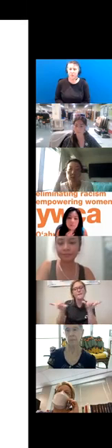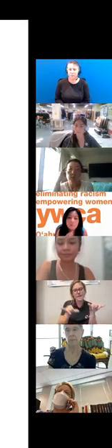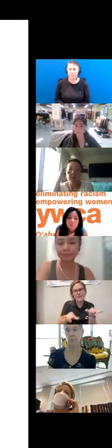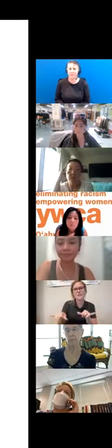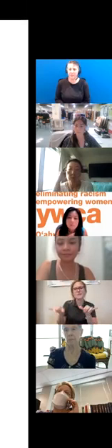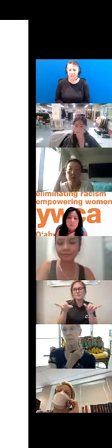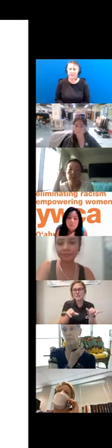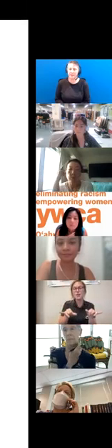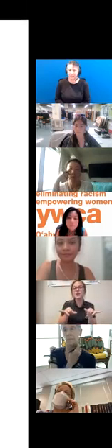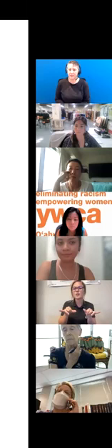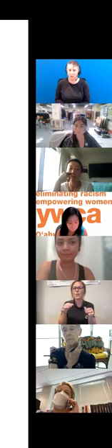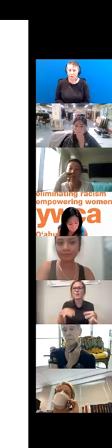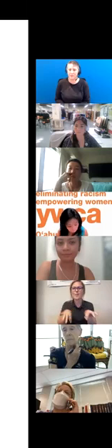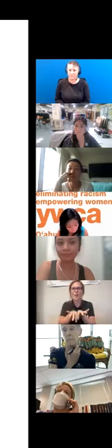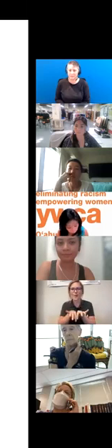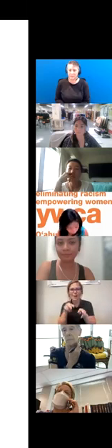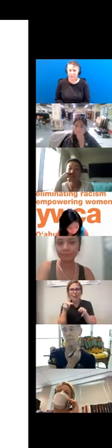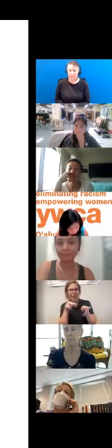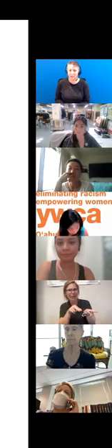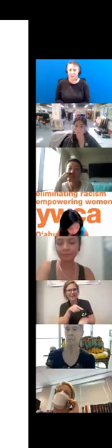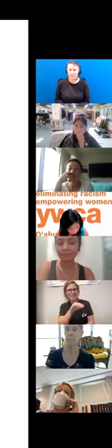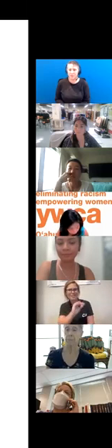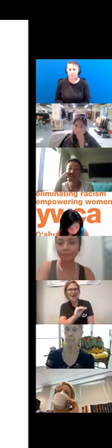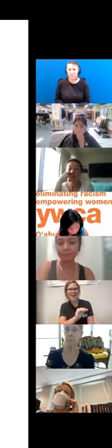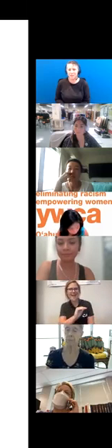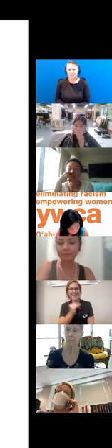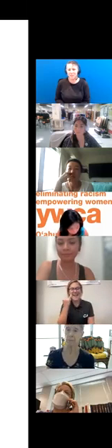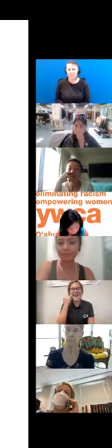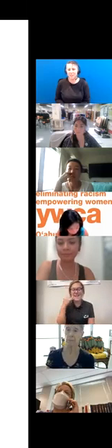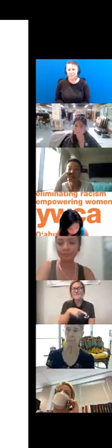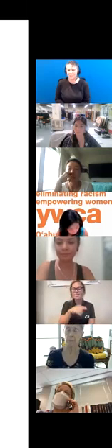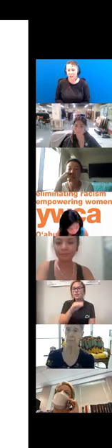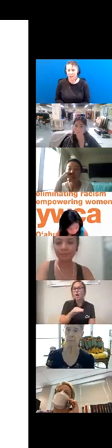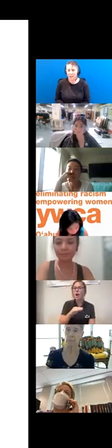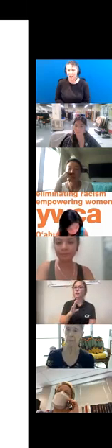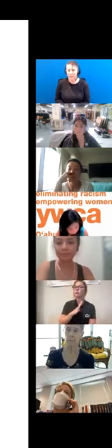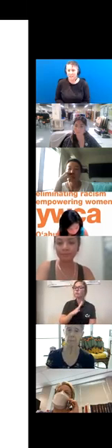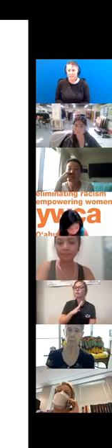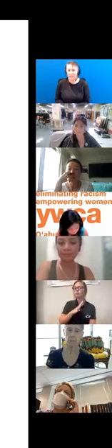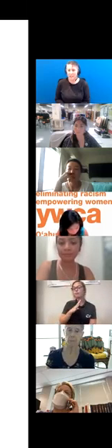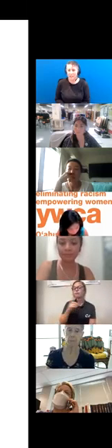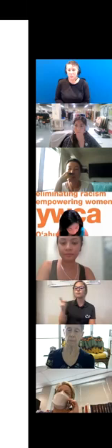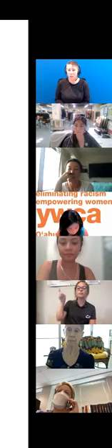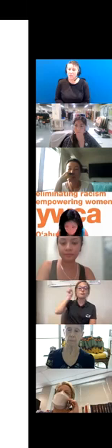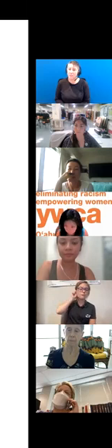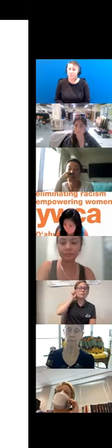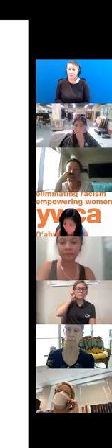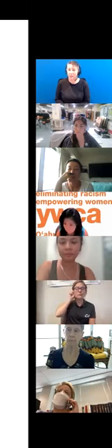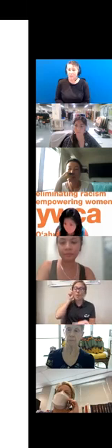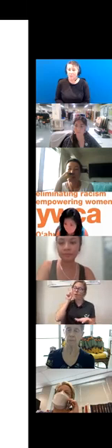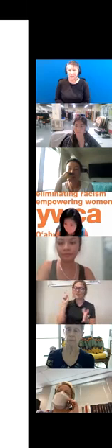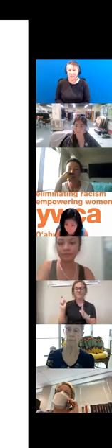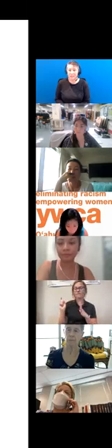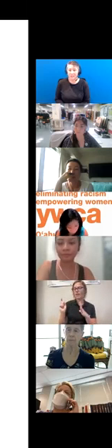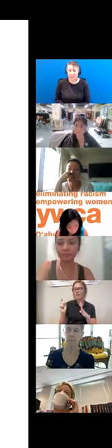aids or cochlear implants, and that's very common to see. So it's important just to look at the child and see if the child seems